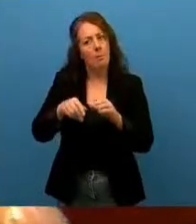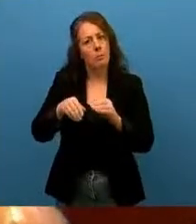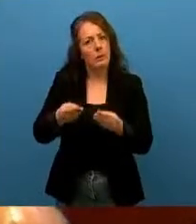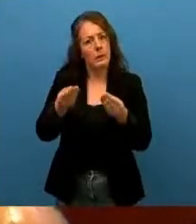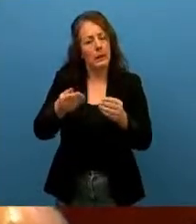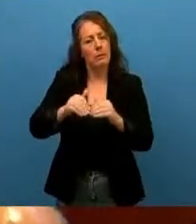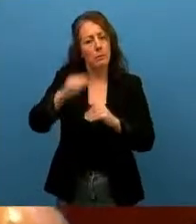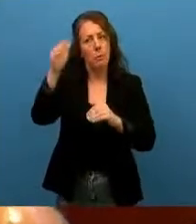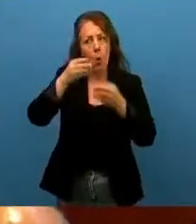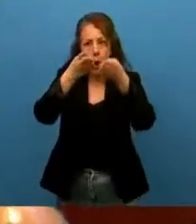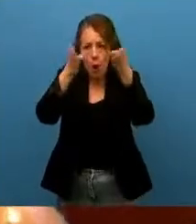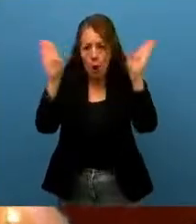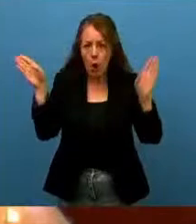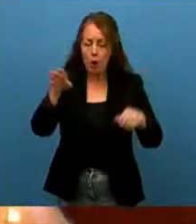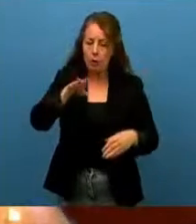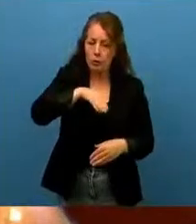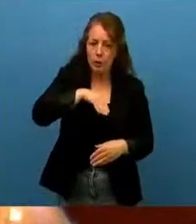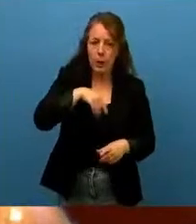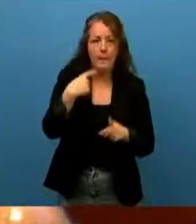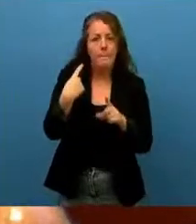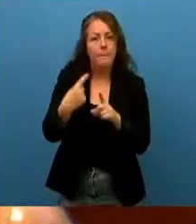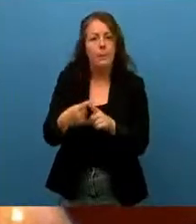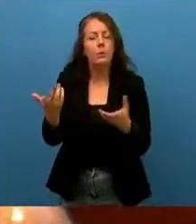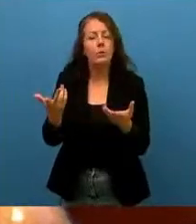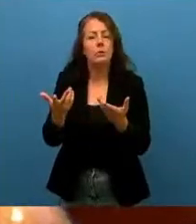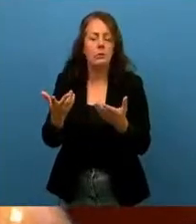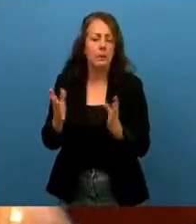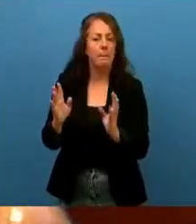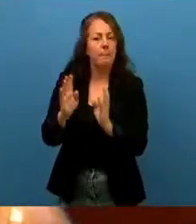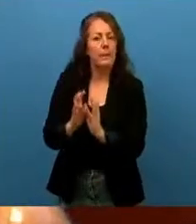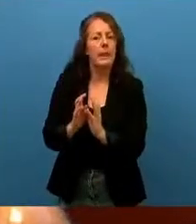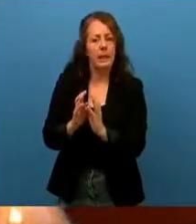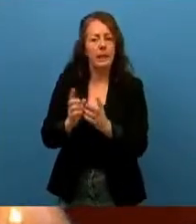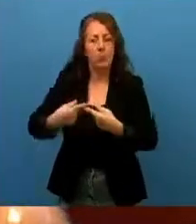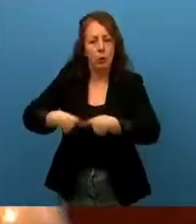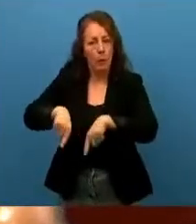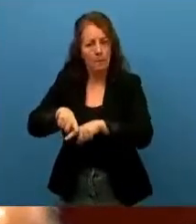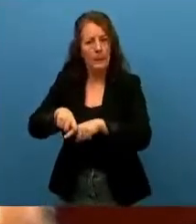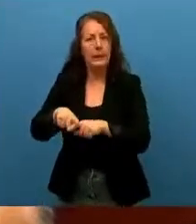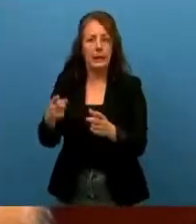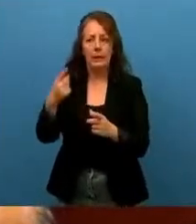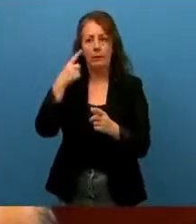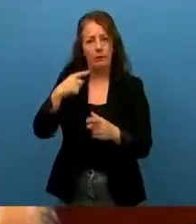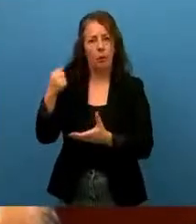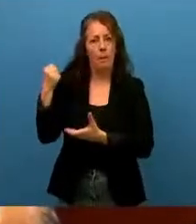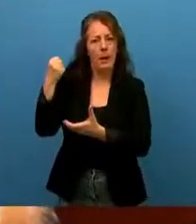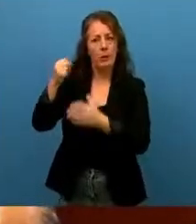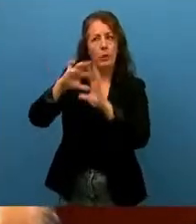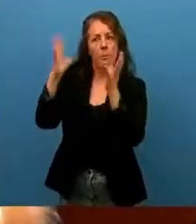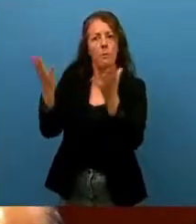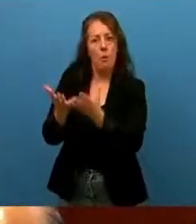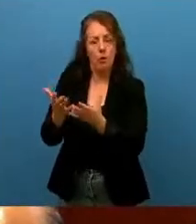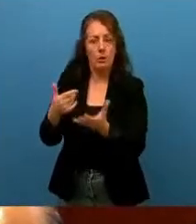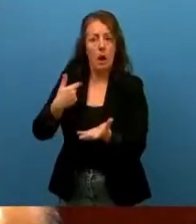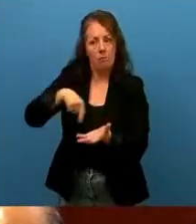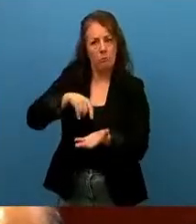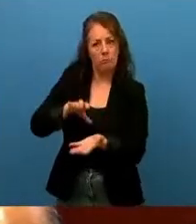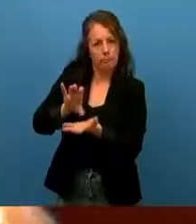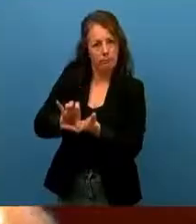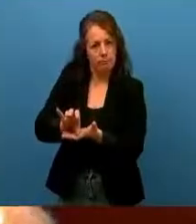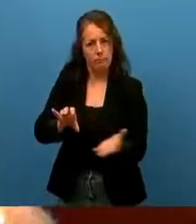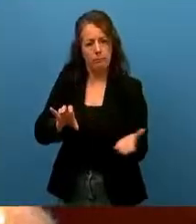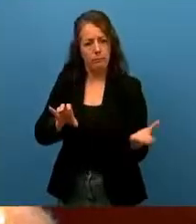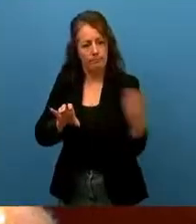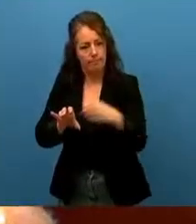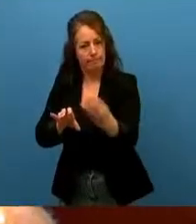key milestone fought and won by Indigenous peoples at the General Assembly in 2024. As partners of the World Heritage Protection,